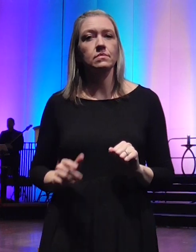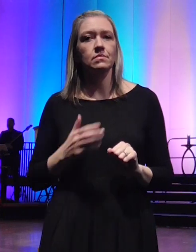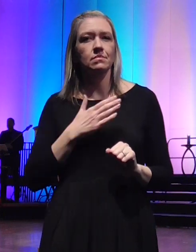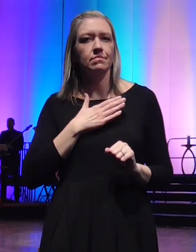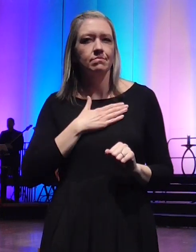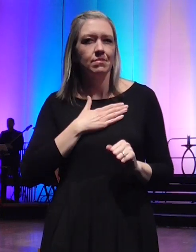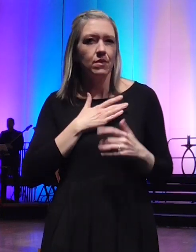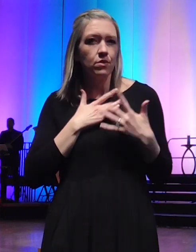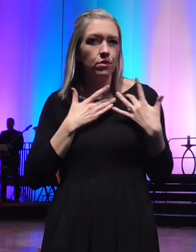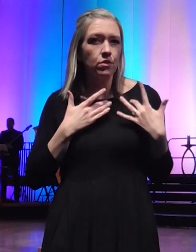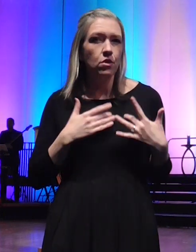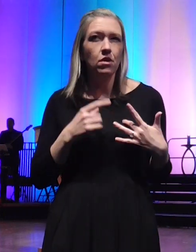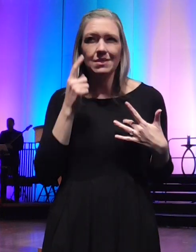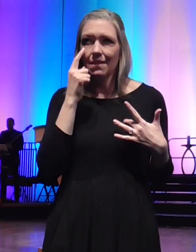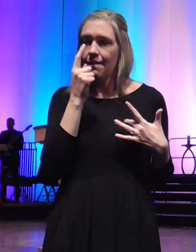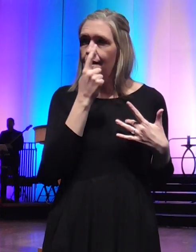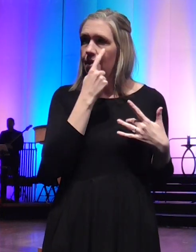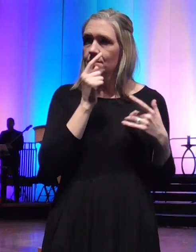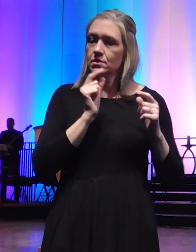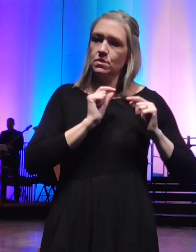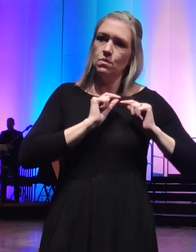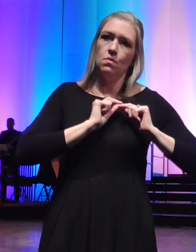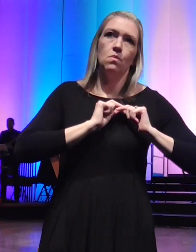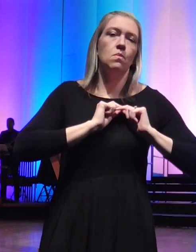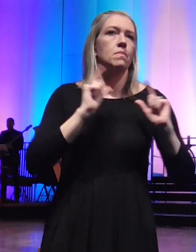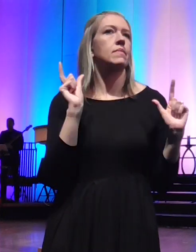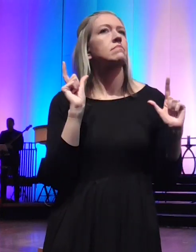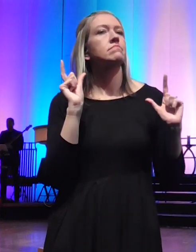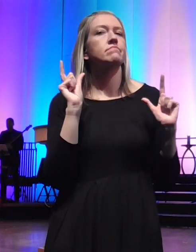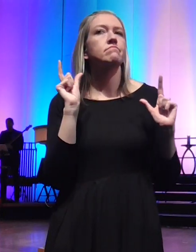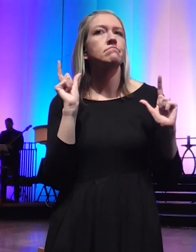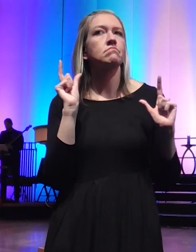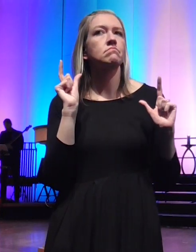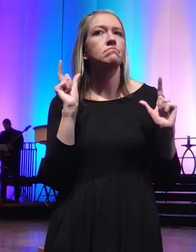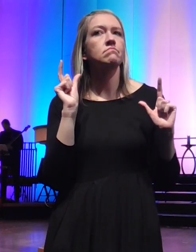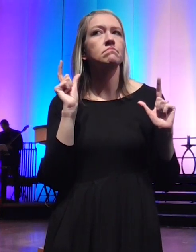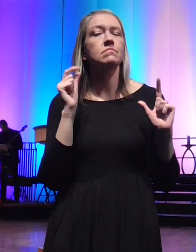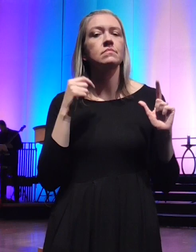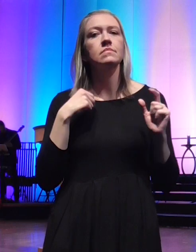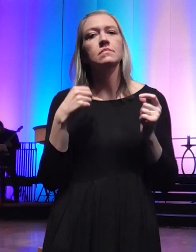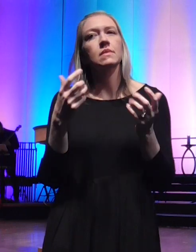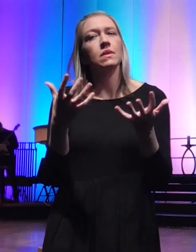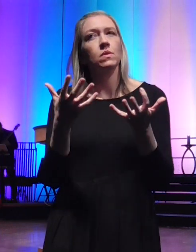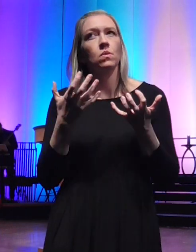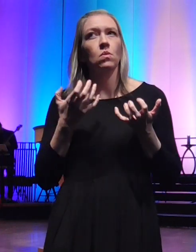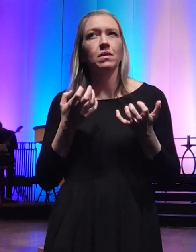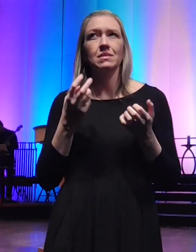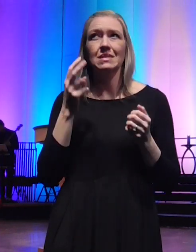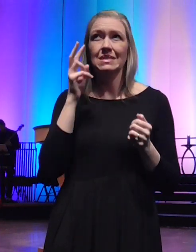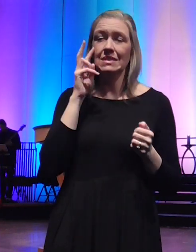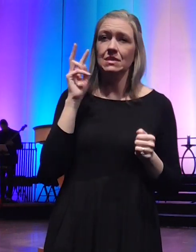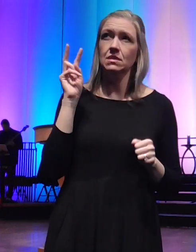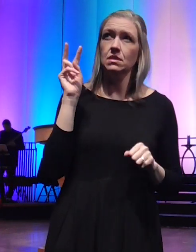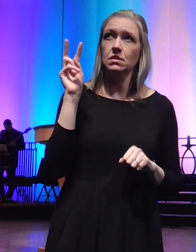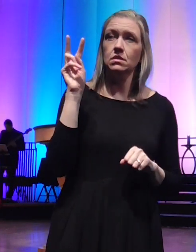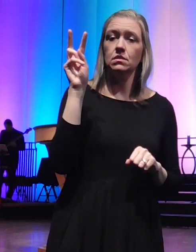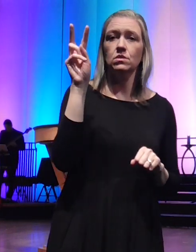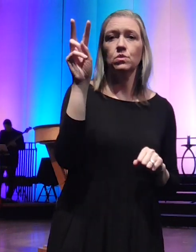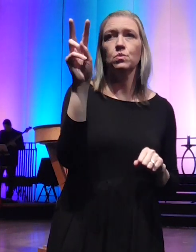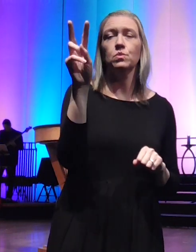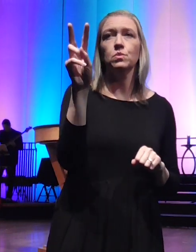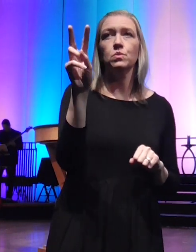Open the eyes of my heart. I want to see